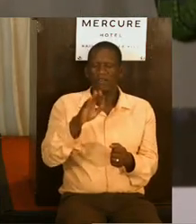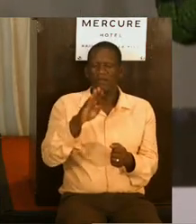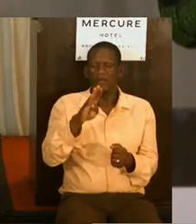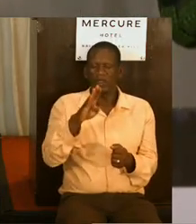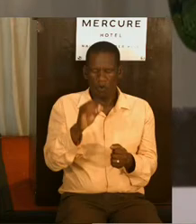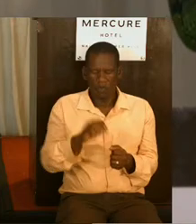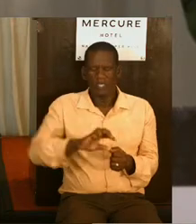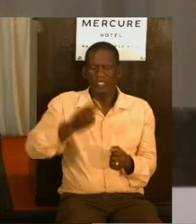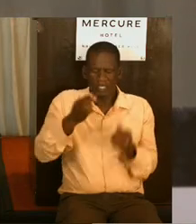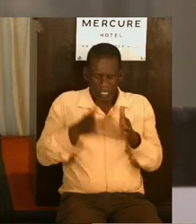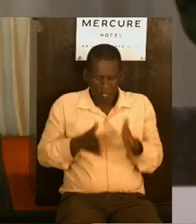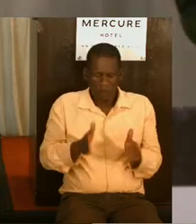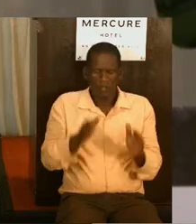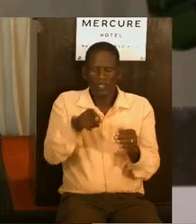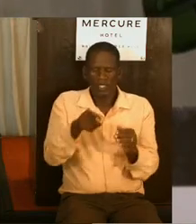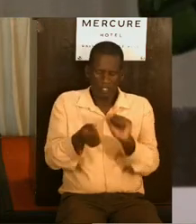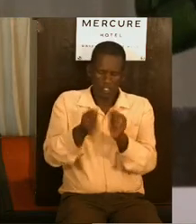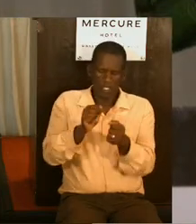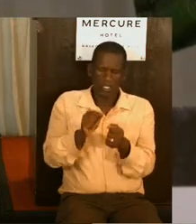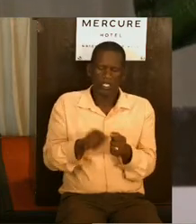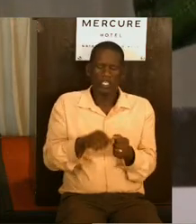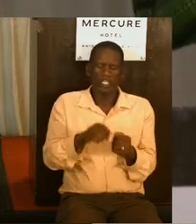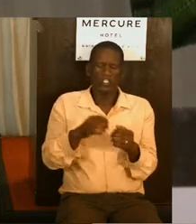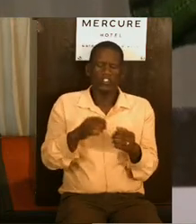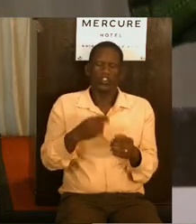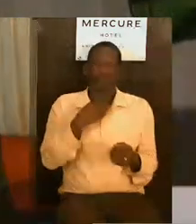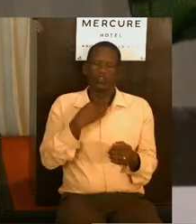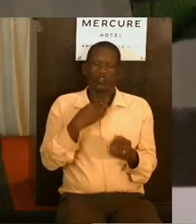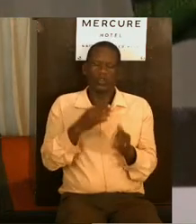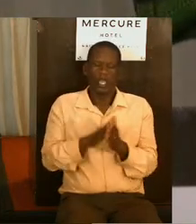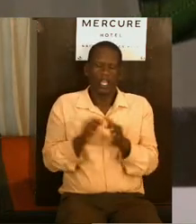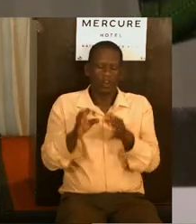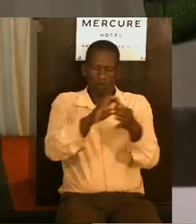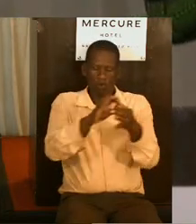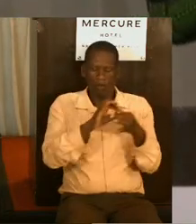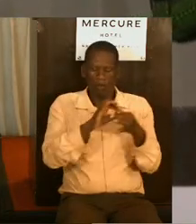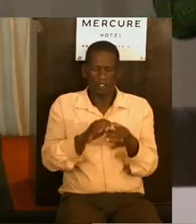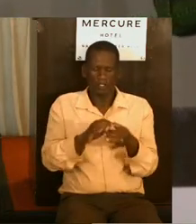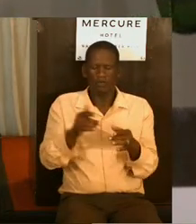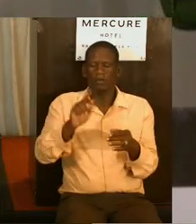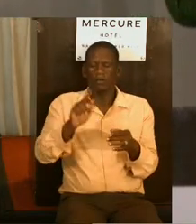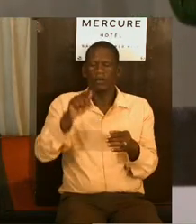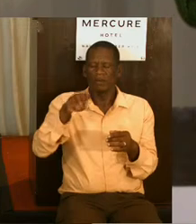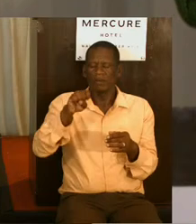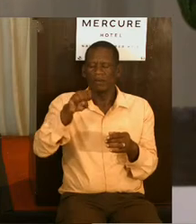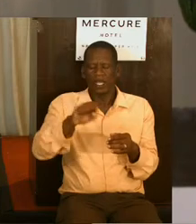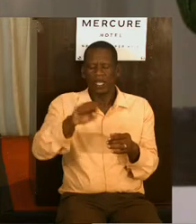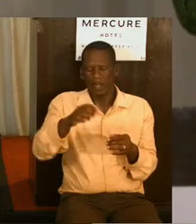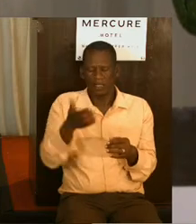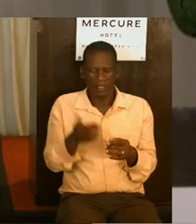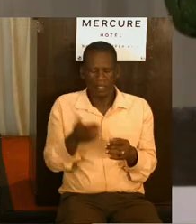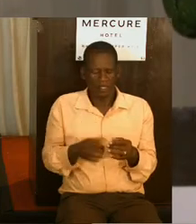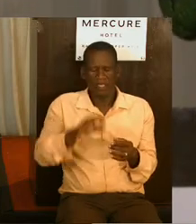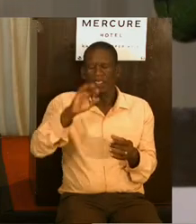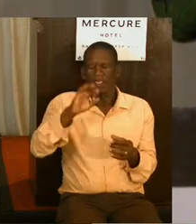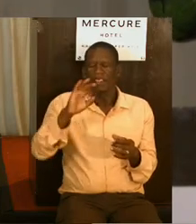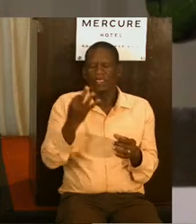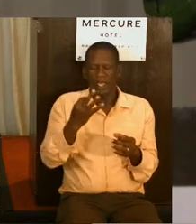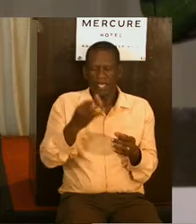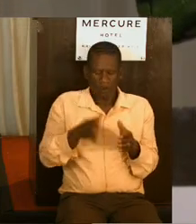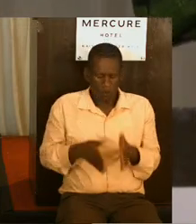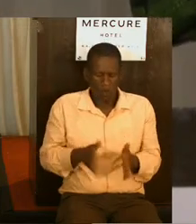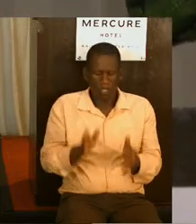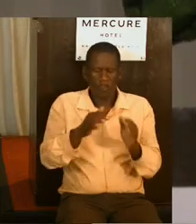the second Pathway to that change is the unions and the corporates from capture and others the third